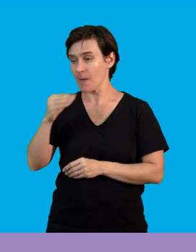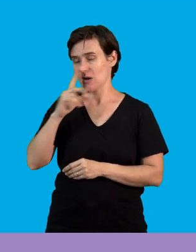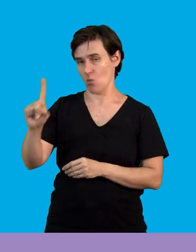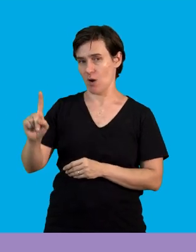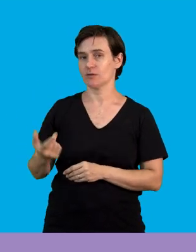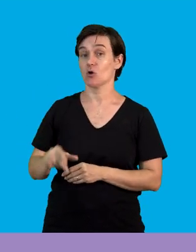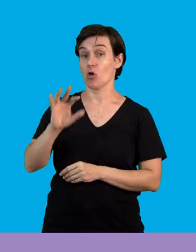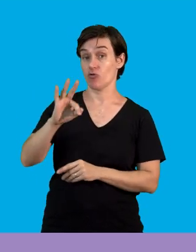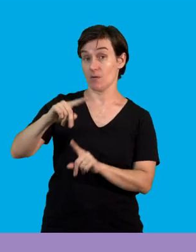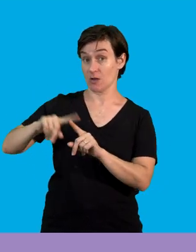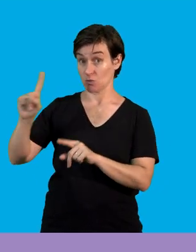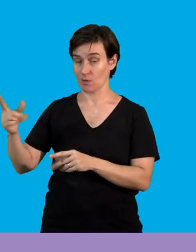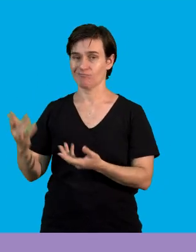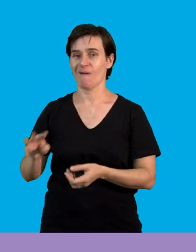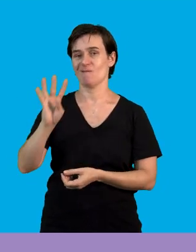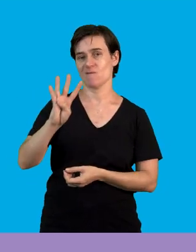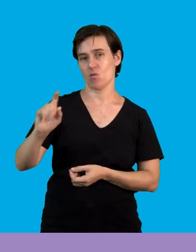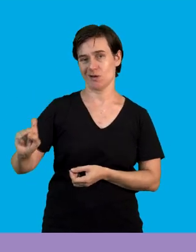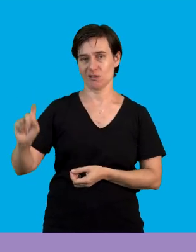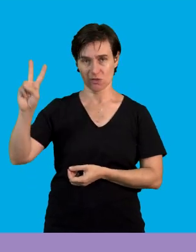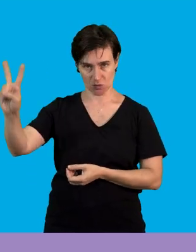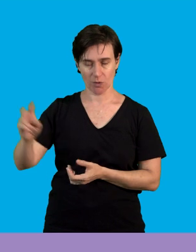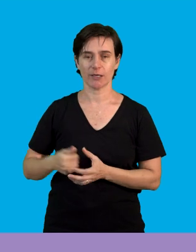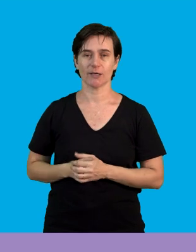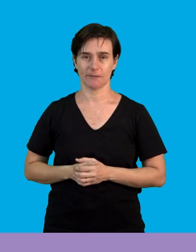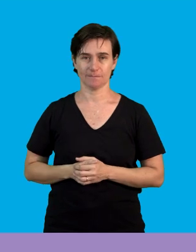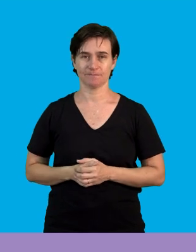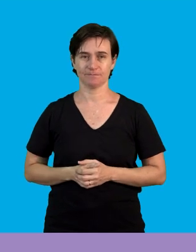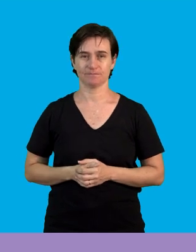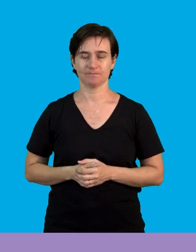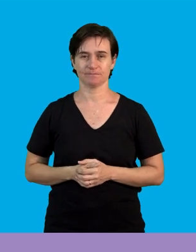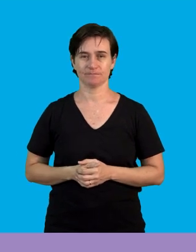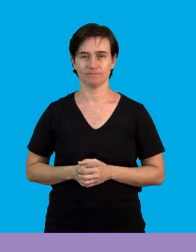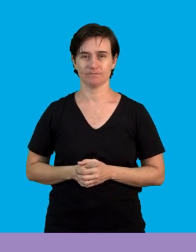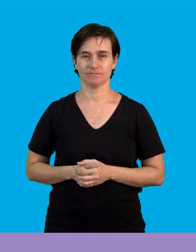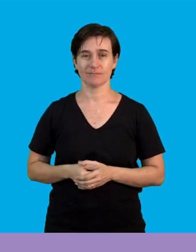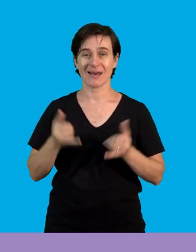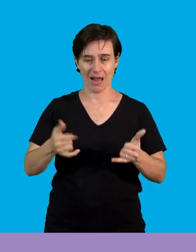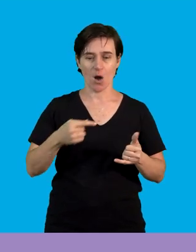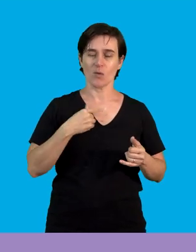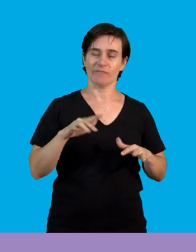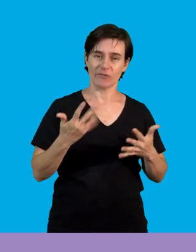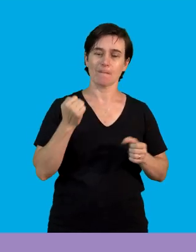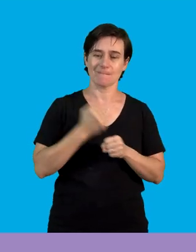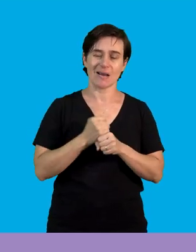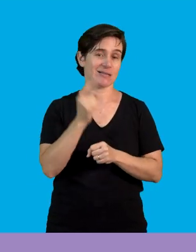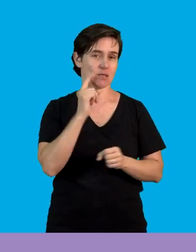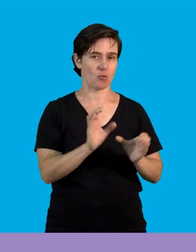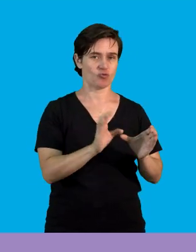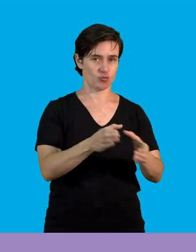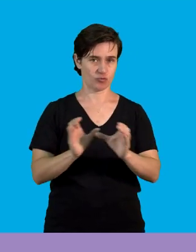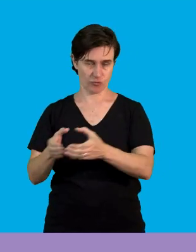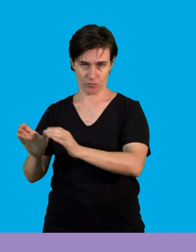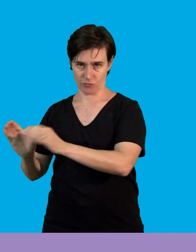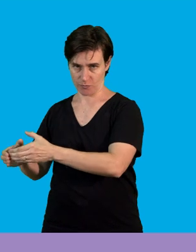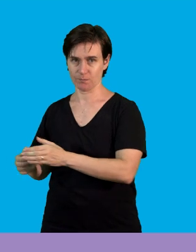be 3x squared and 1 squared, which would be 4x squared. Now we have grouped and simplified